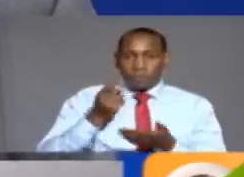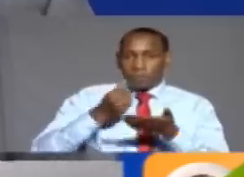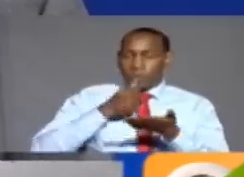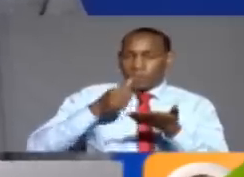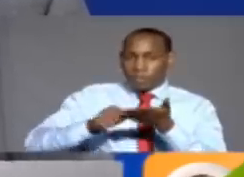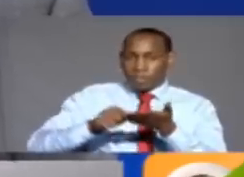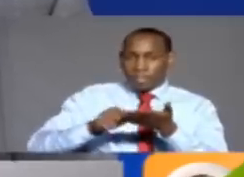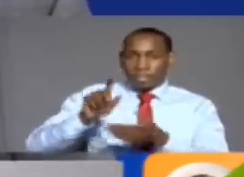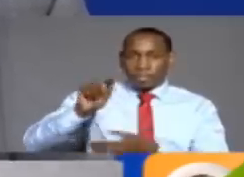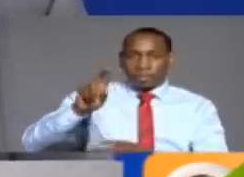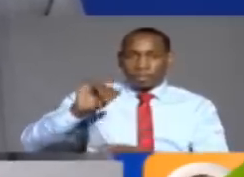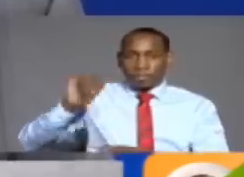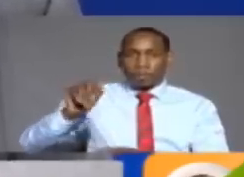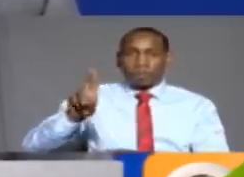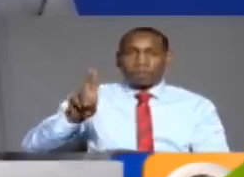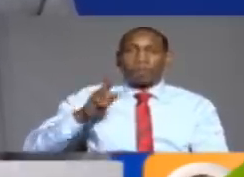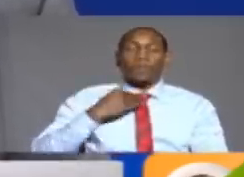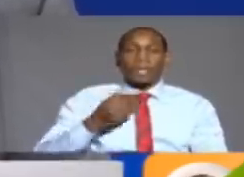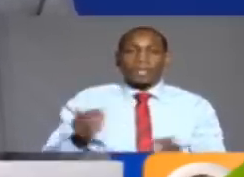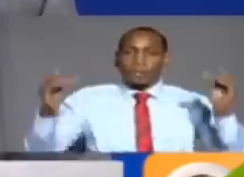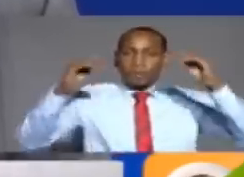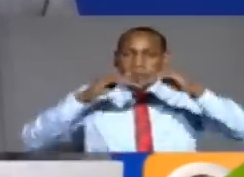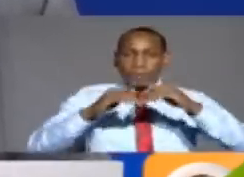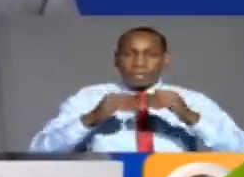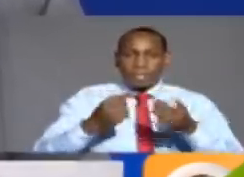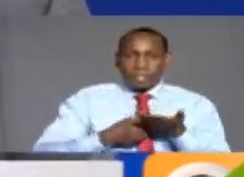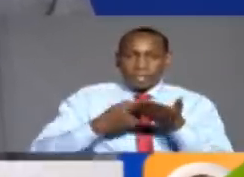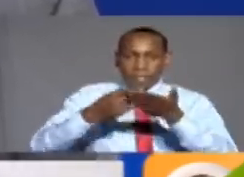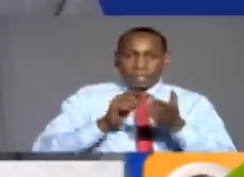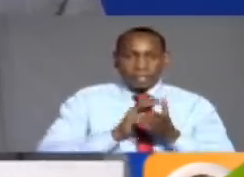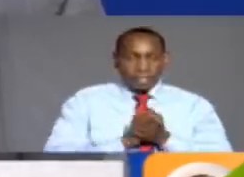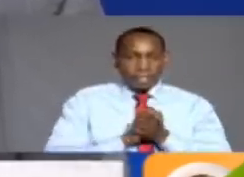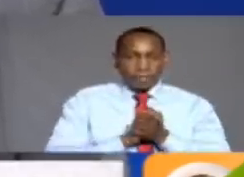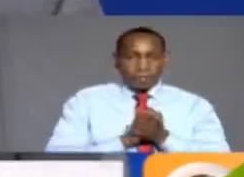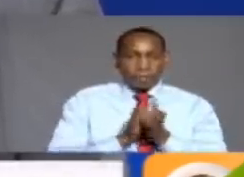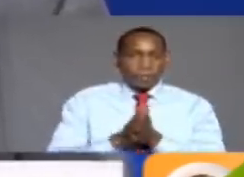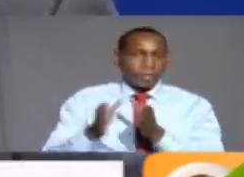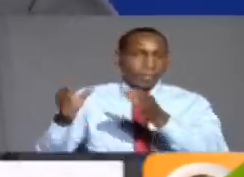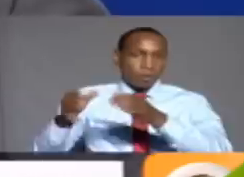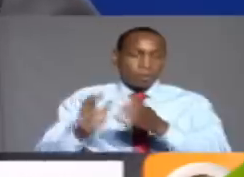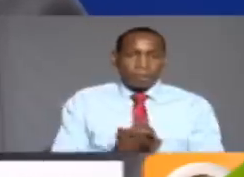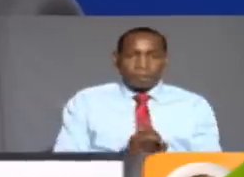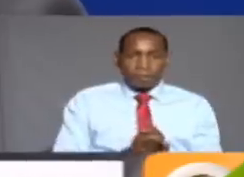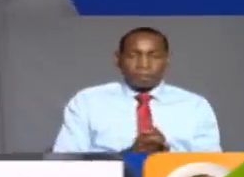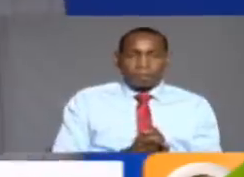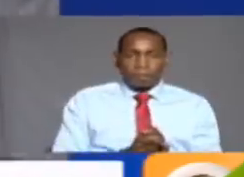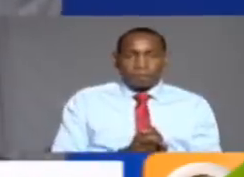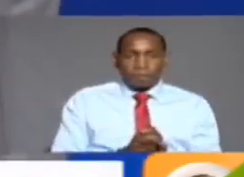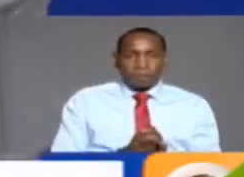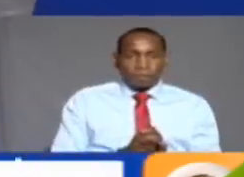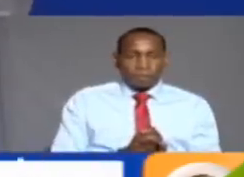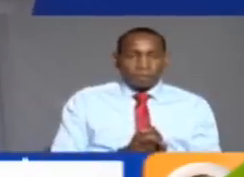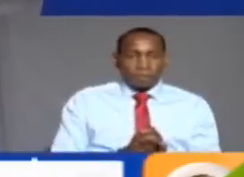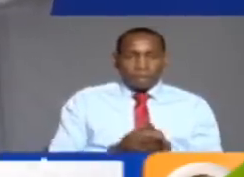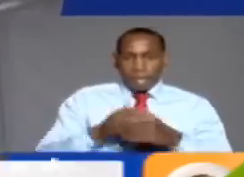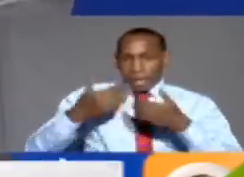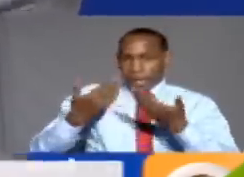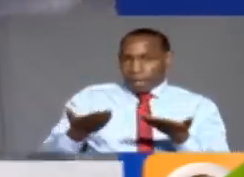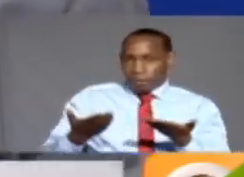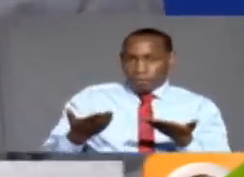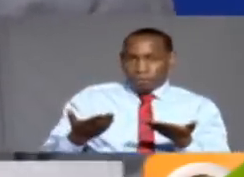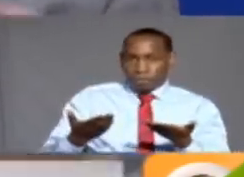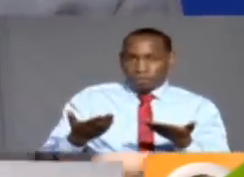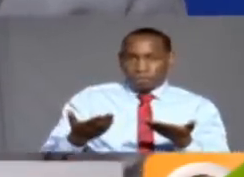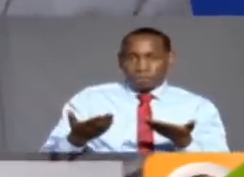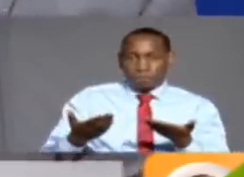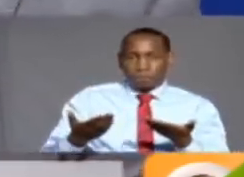Congress to discuss one issue, the handshake, and adopt it as a party. How come we're not doing one it? 1.5 years. How come we are not